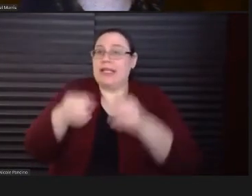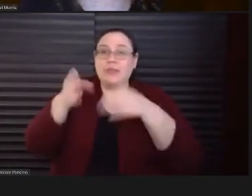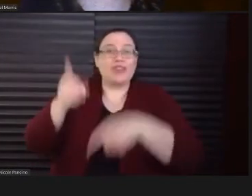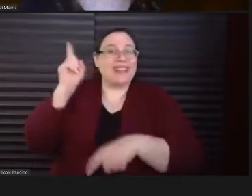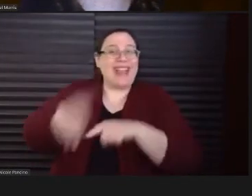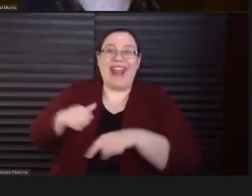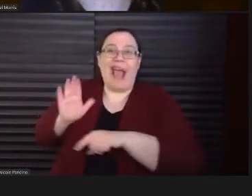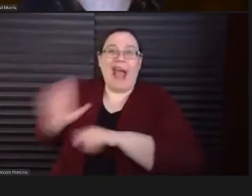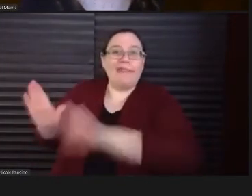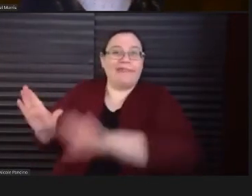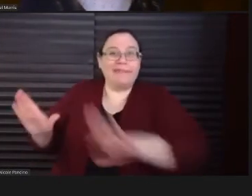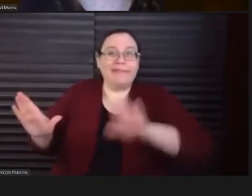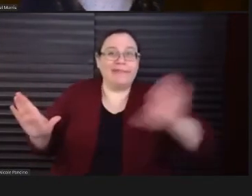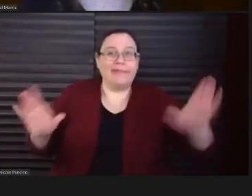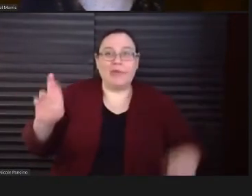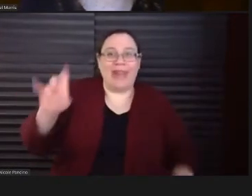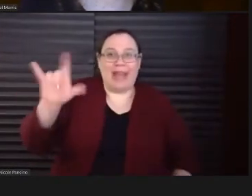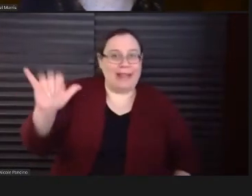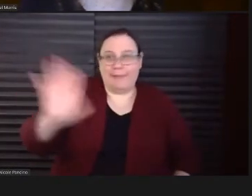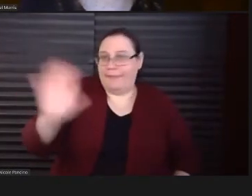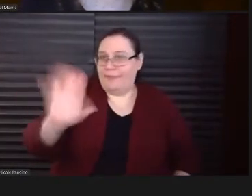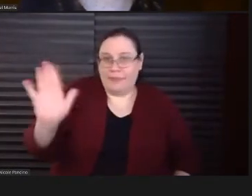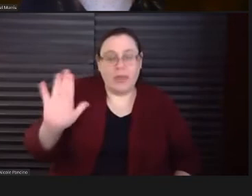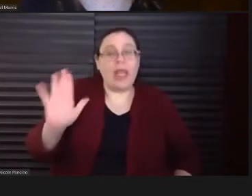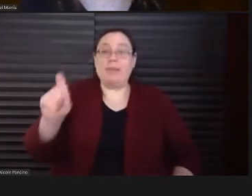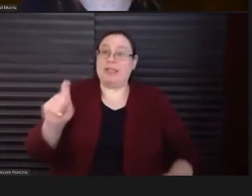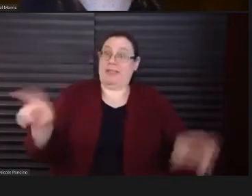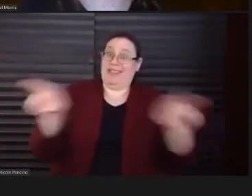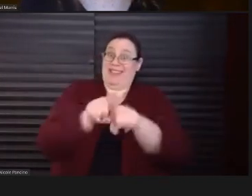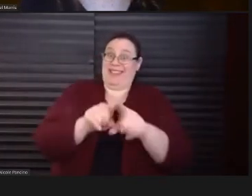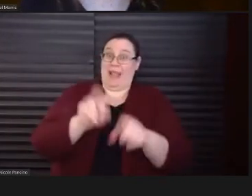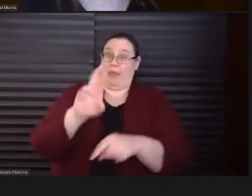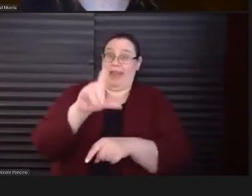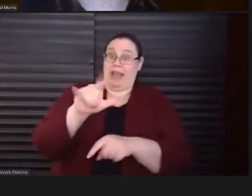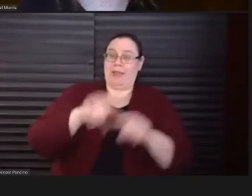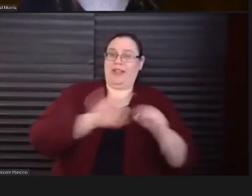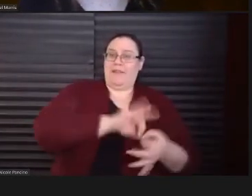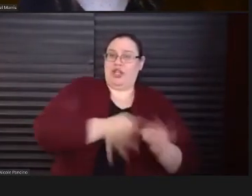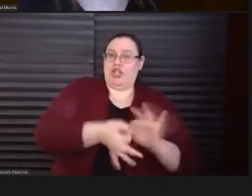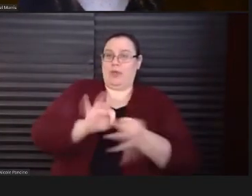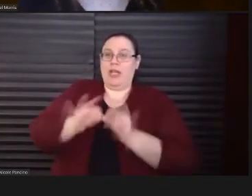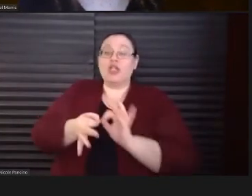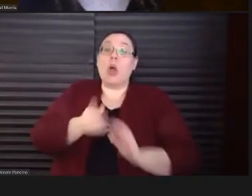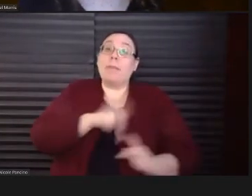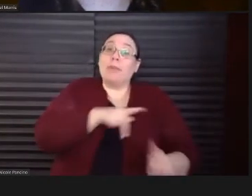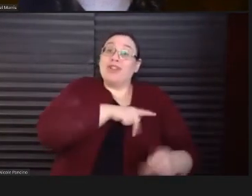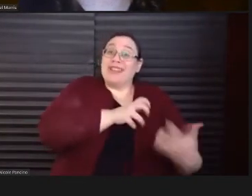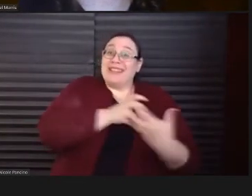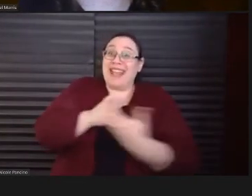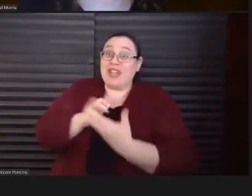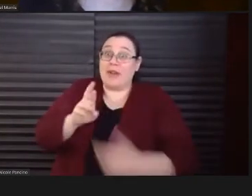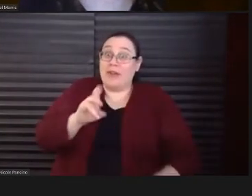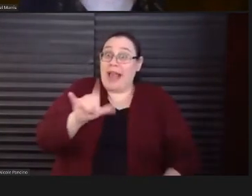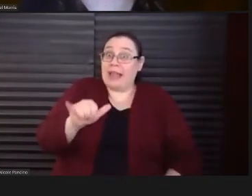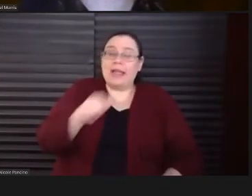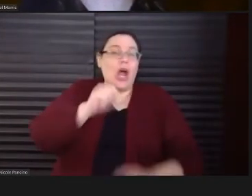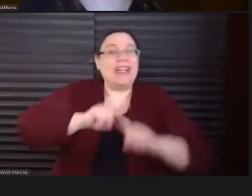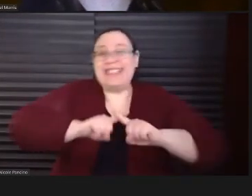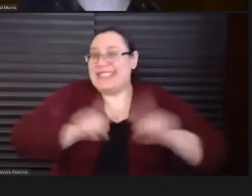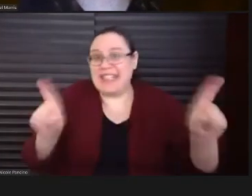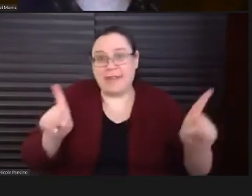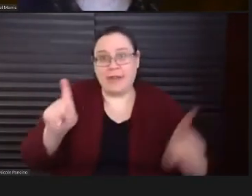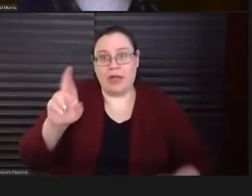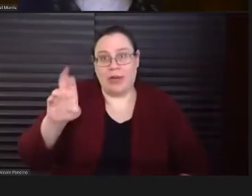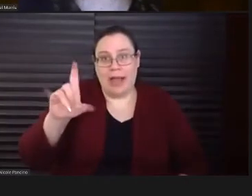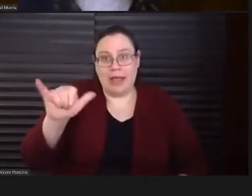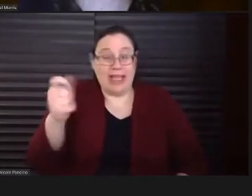reality. There has to be an interpretation of the reality. It's a personalization of reality, not a different reality. It's slightly different, but it's